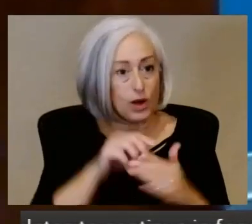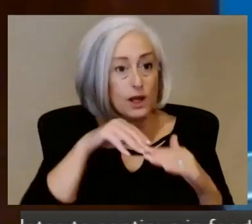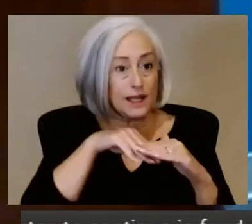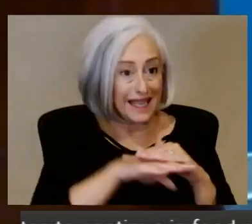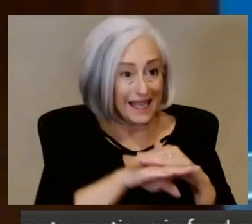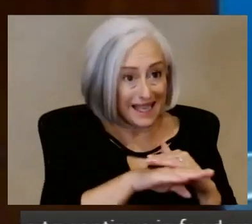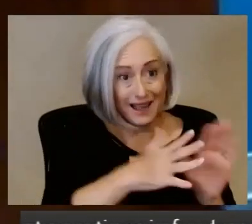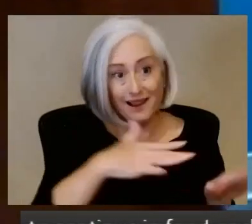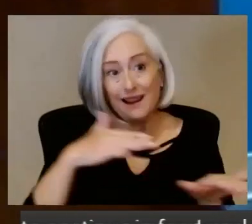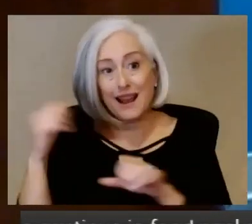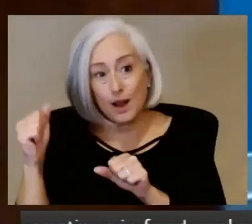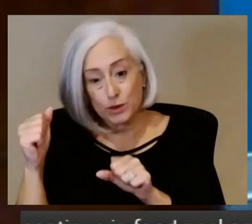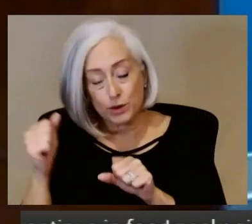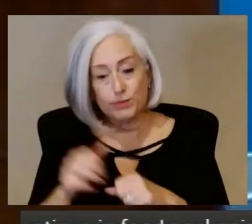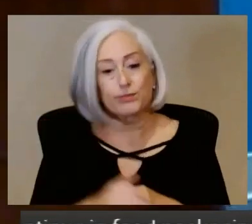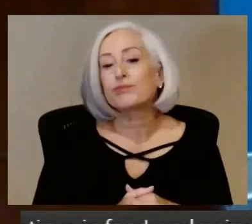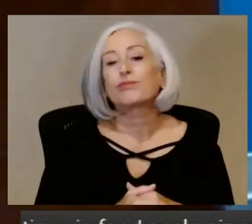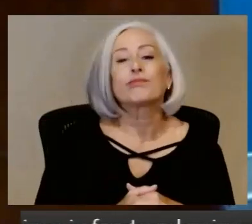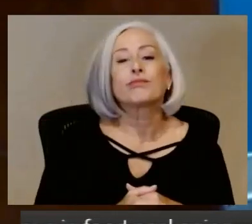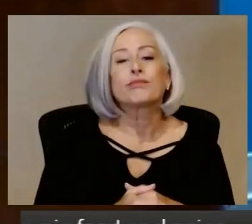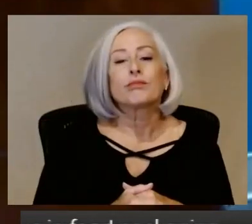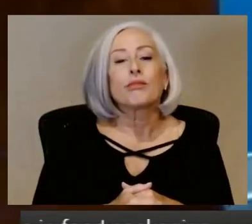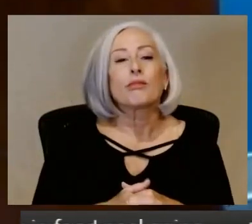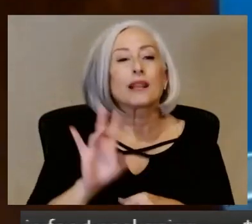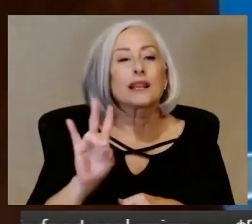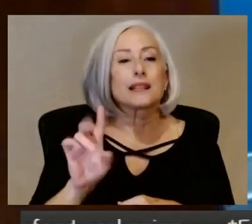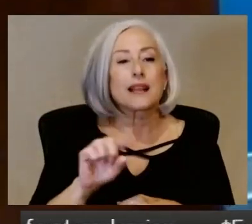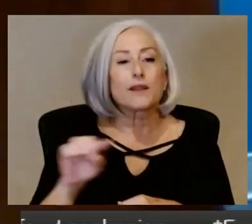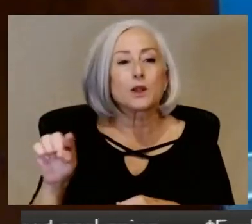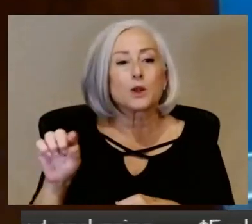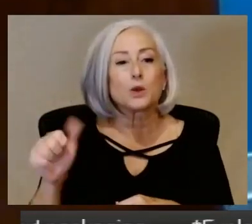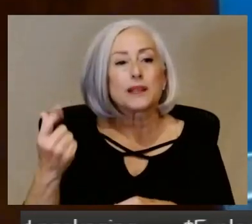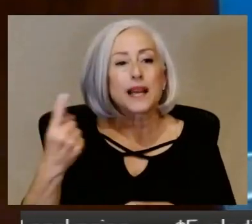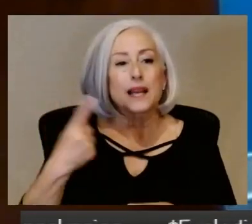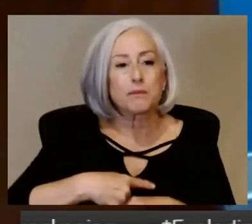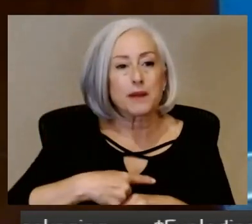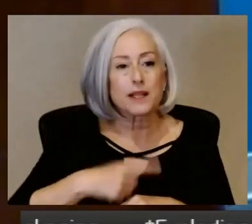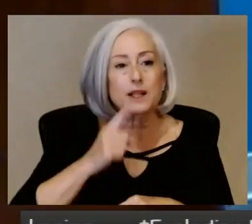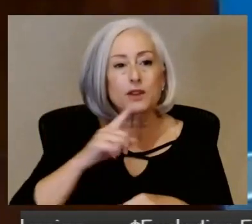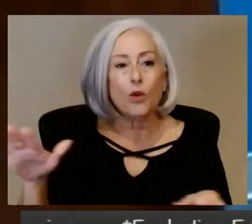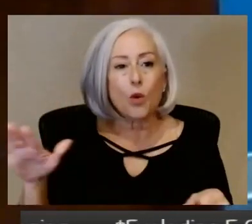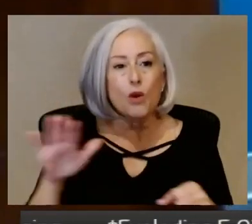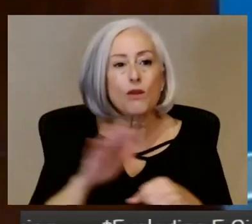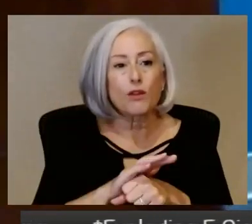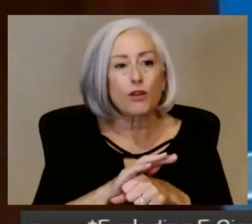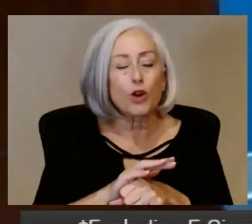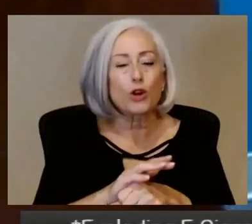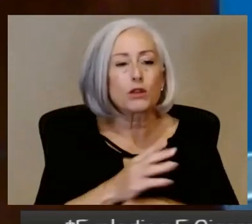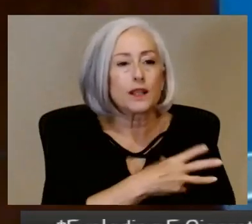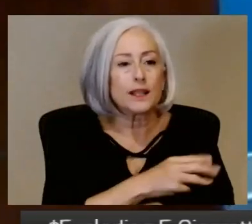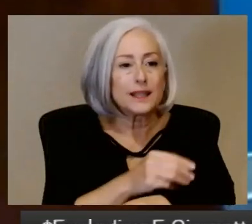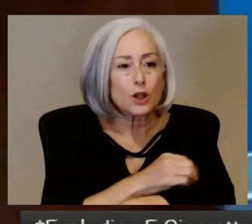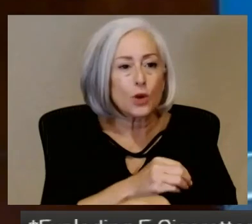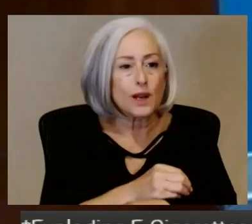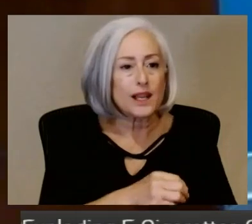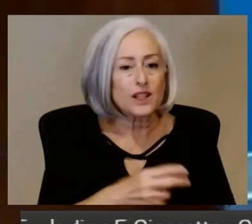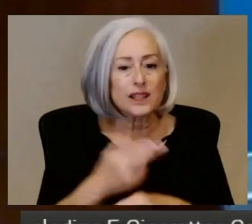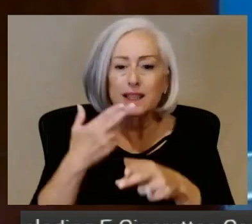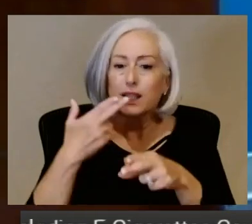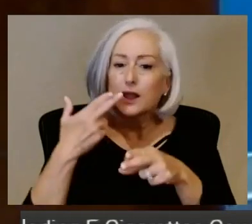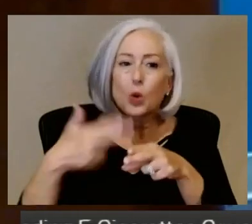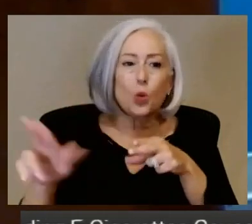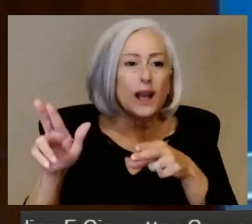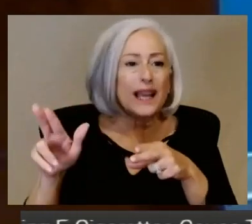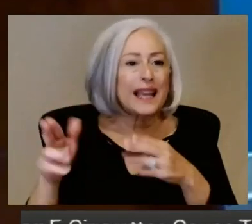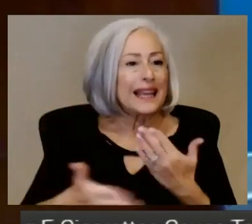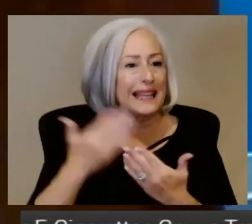leave. Only about 7 to 10 minutes for the entire donation. So very quick, very easy, has an immediate impact